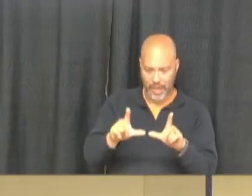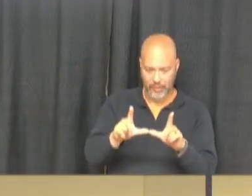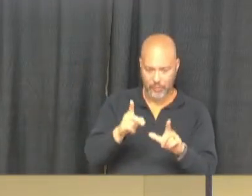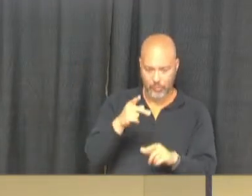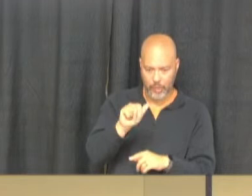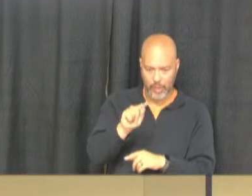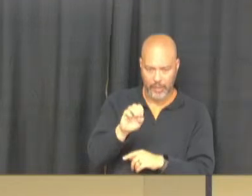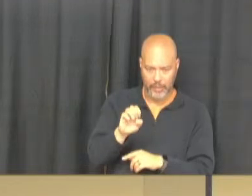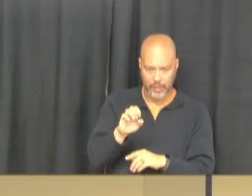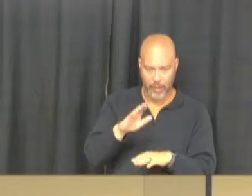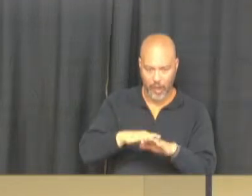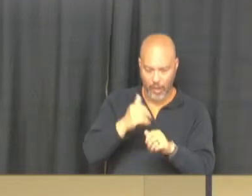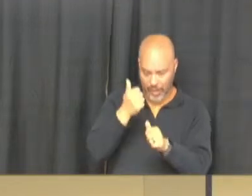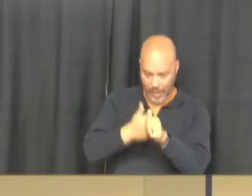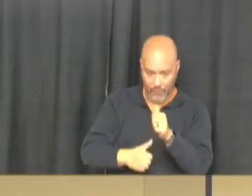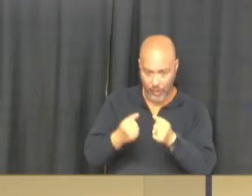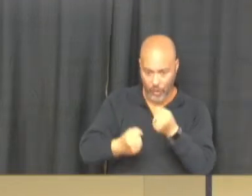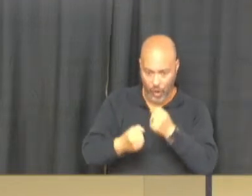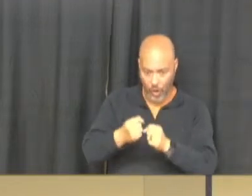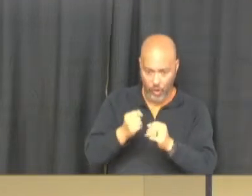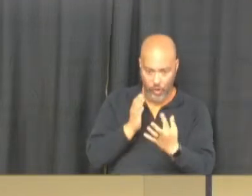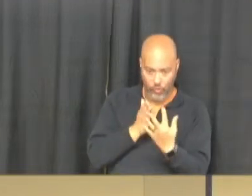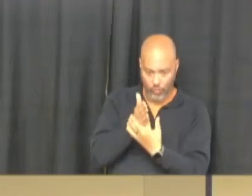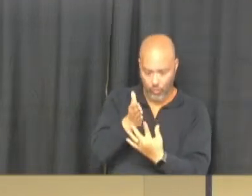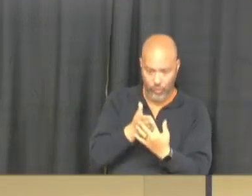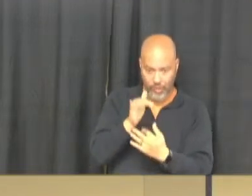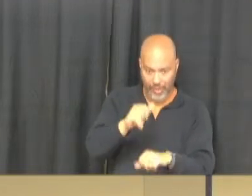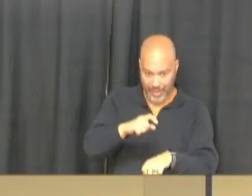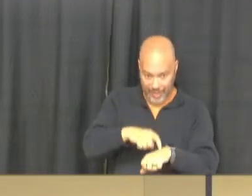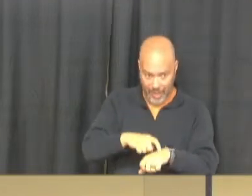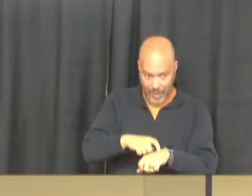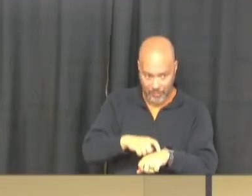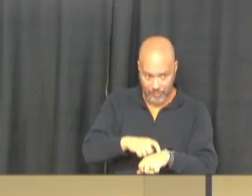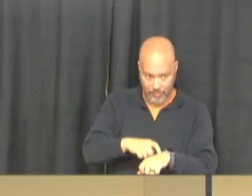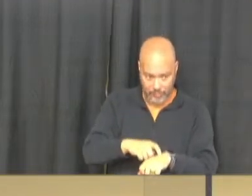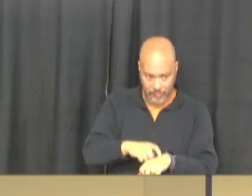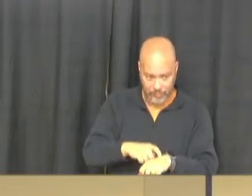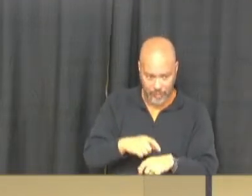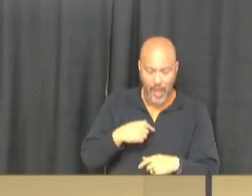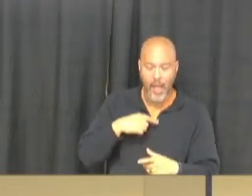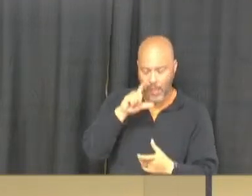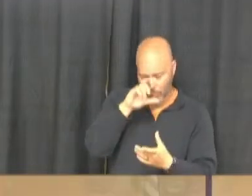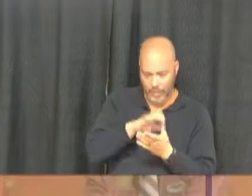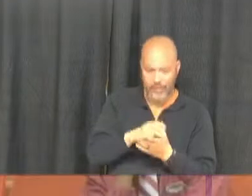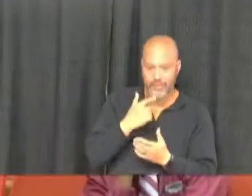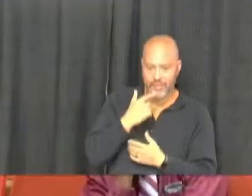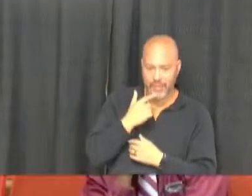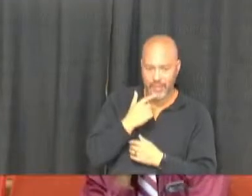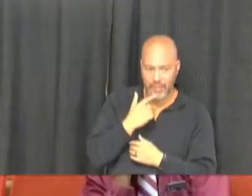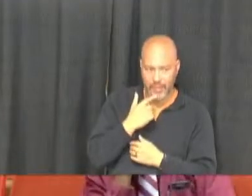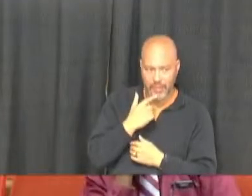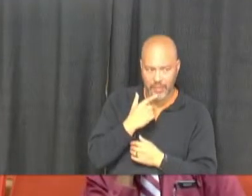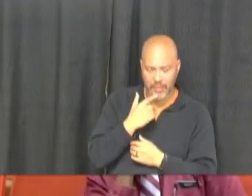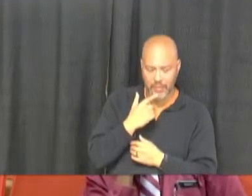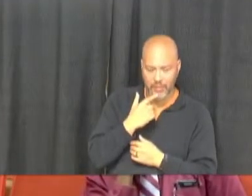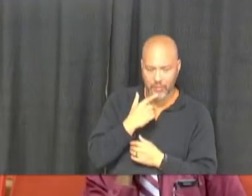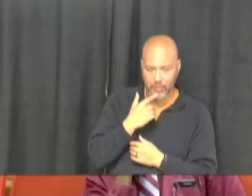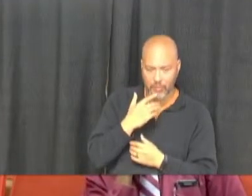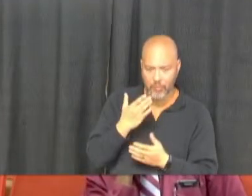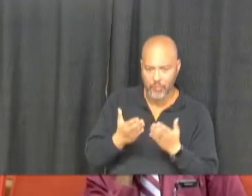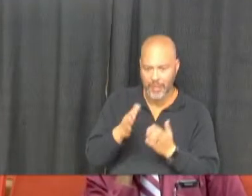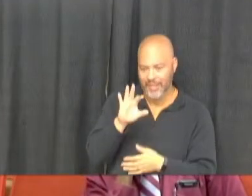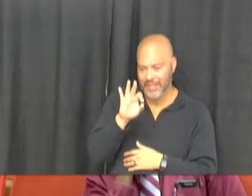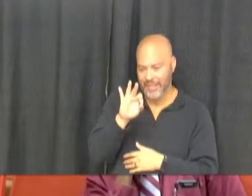plate on every car that goes through at that time. I believe the vendor said that somewhere maybe